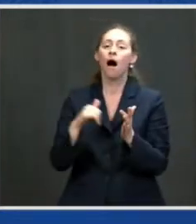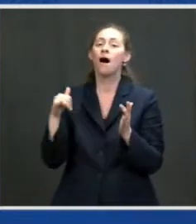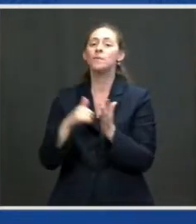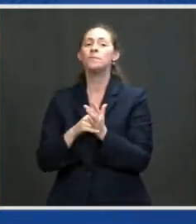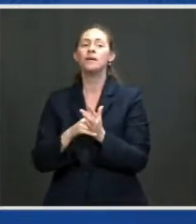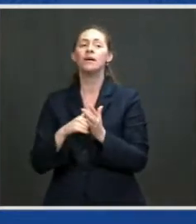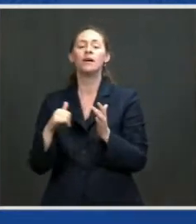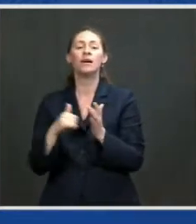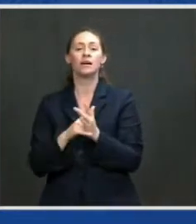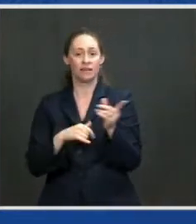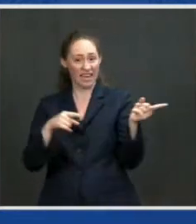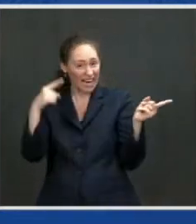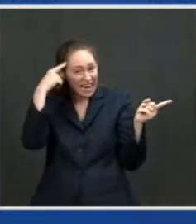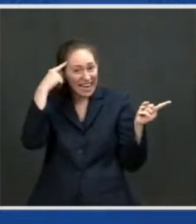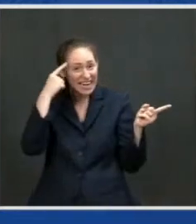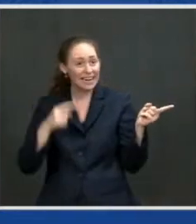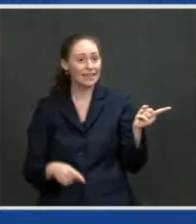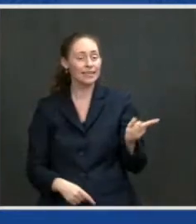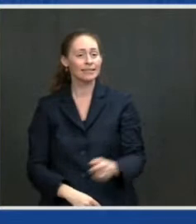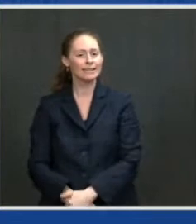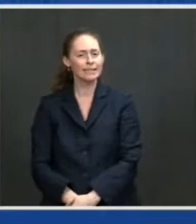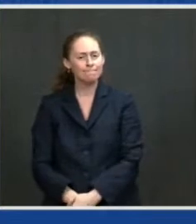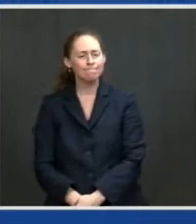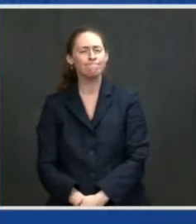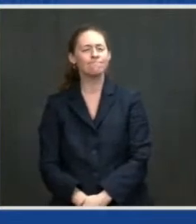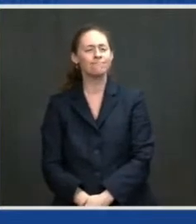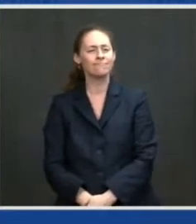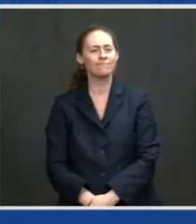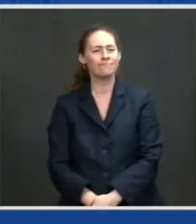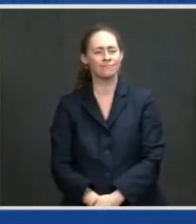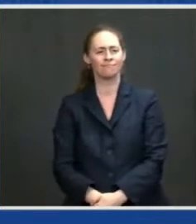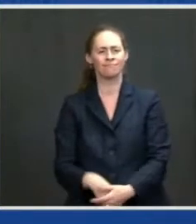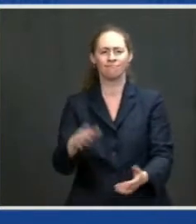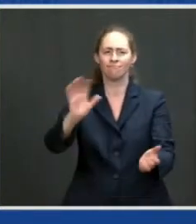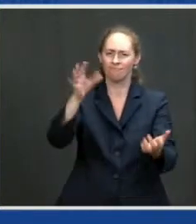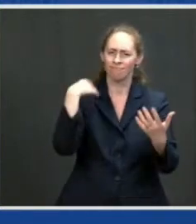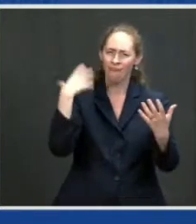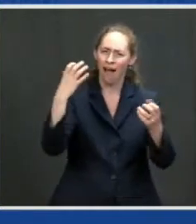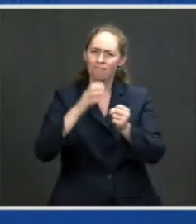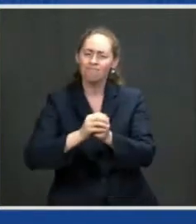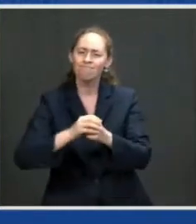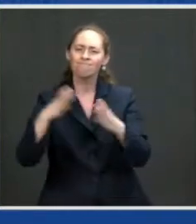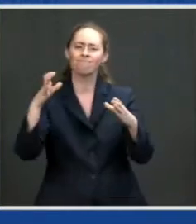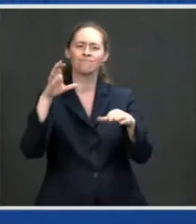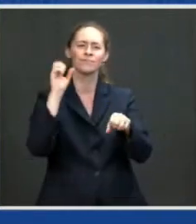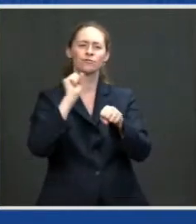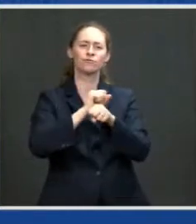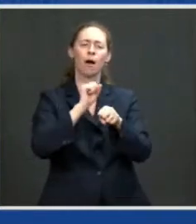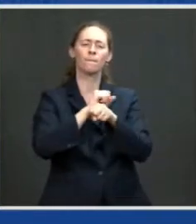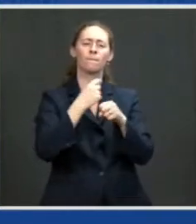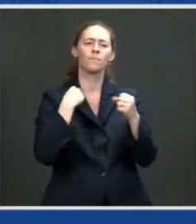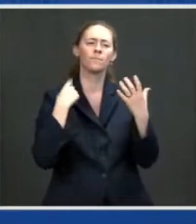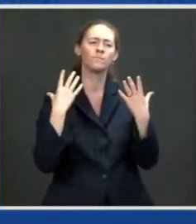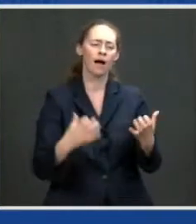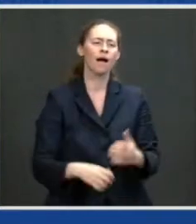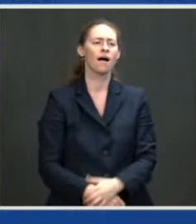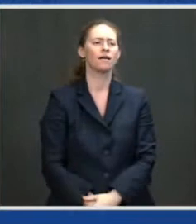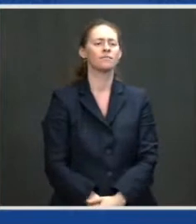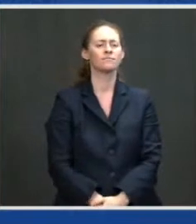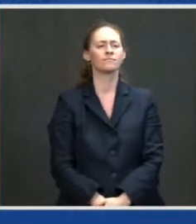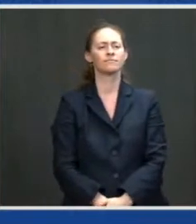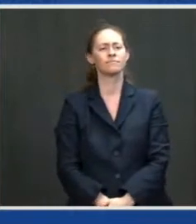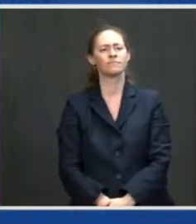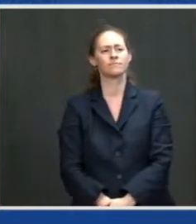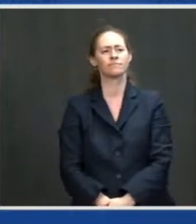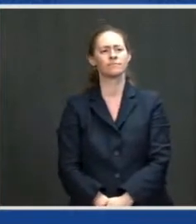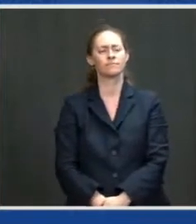Investing in America, again, is going to create growth, more jobs, but there's something else we have to do to ensure that high-quality jobs